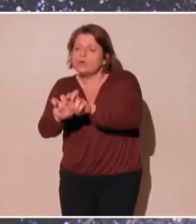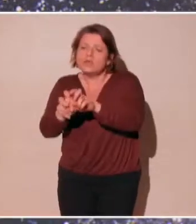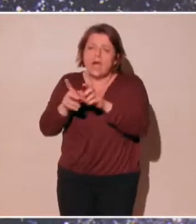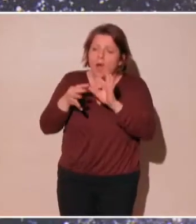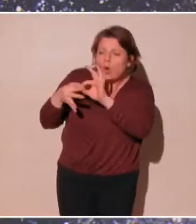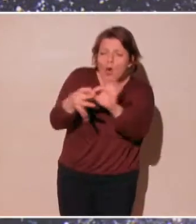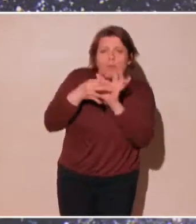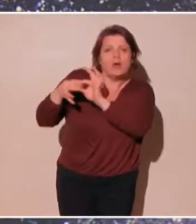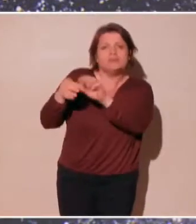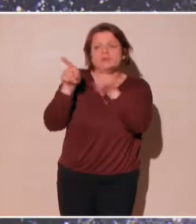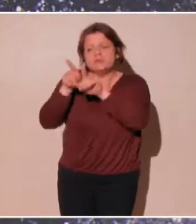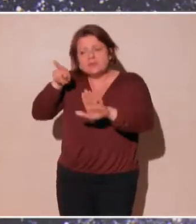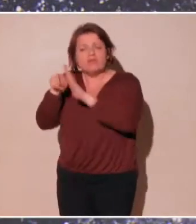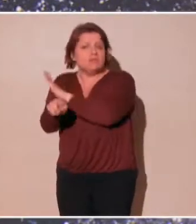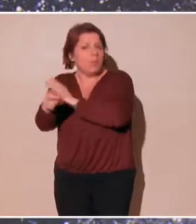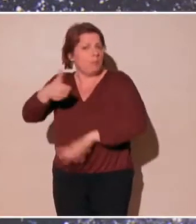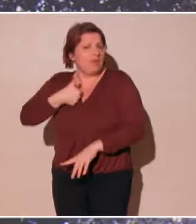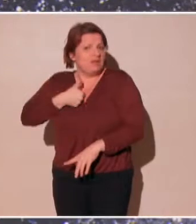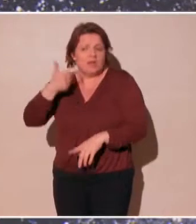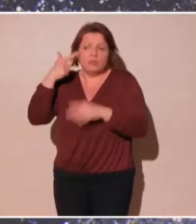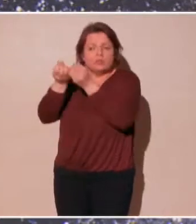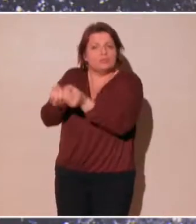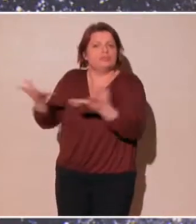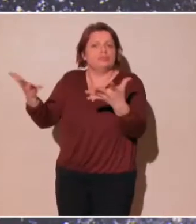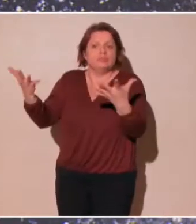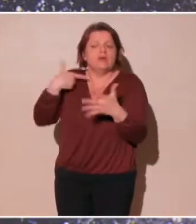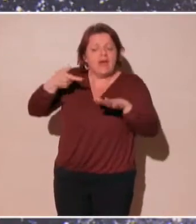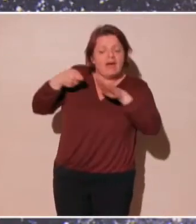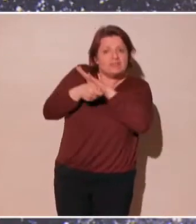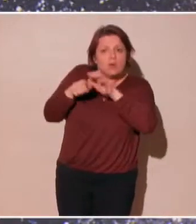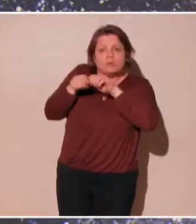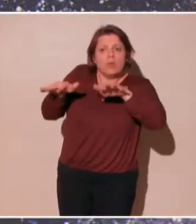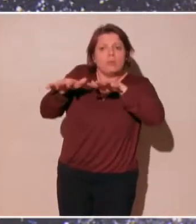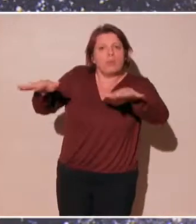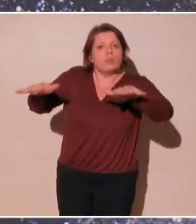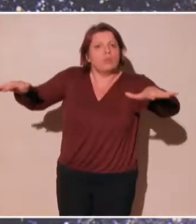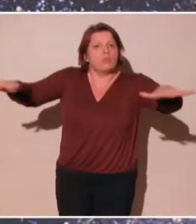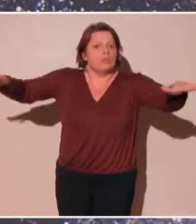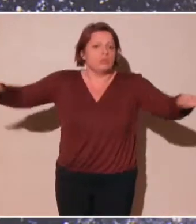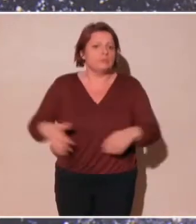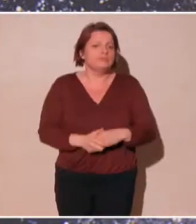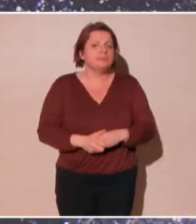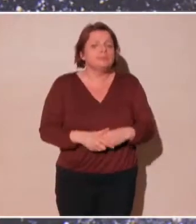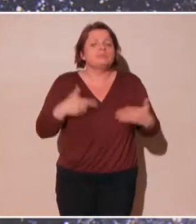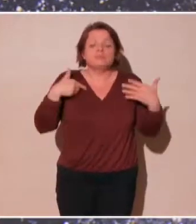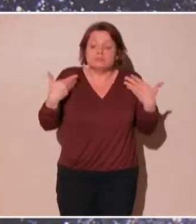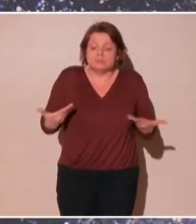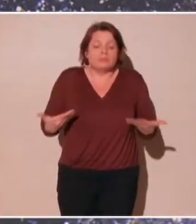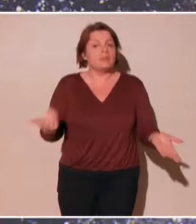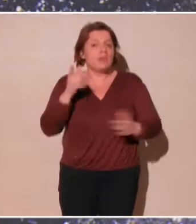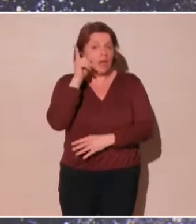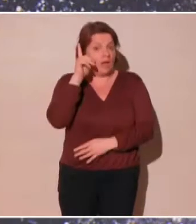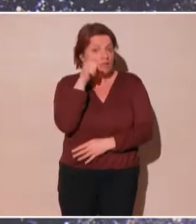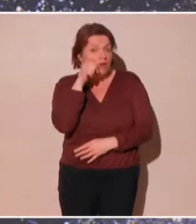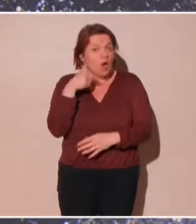support innovative research, private investment, to have a real multiplier effect behind these choices that